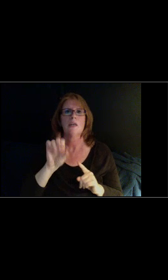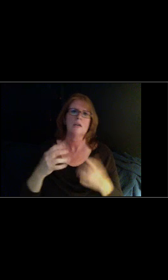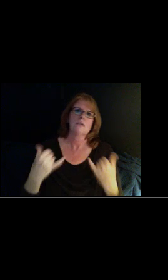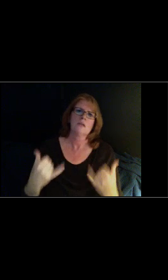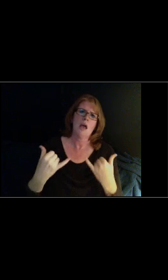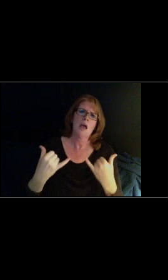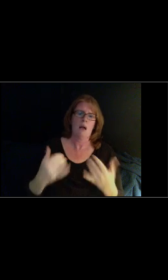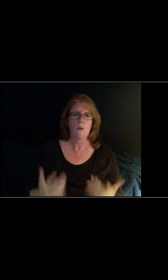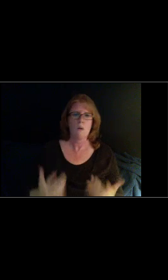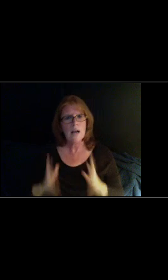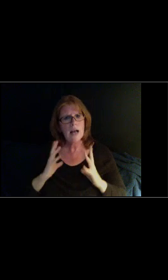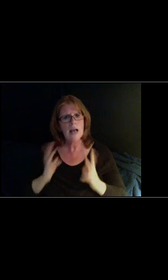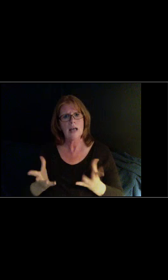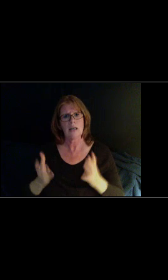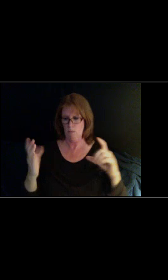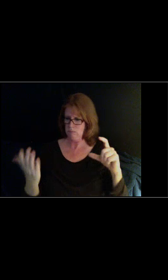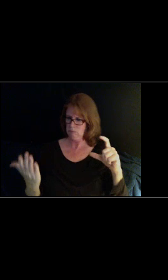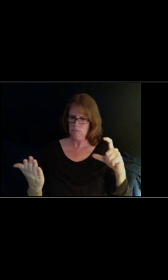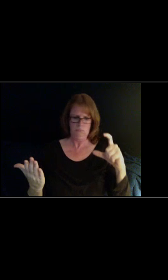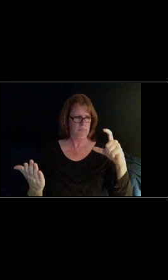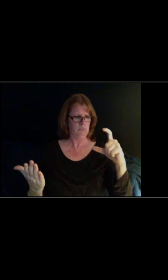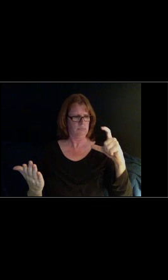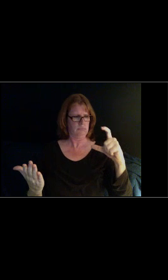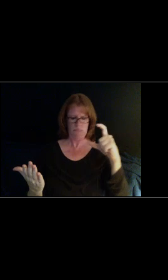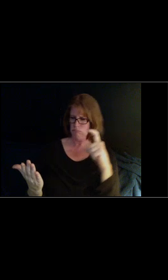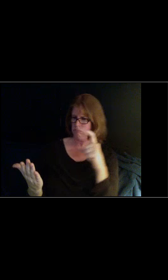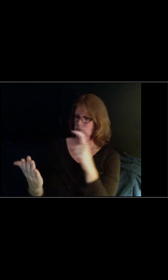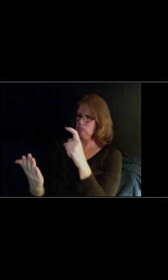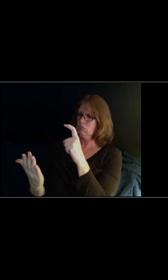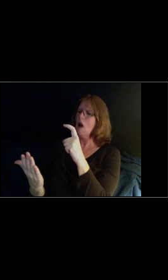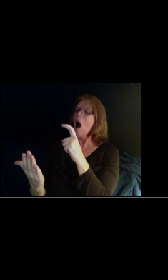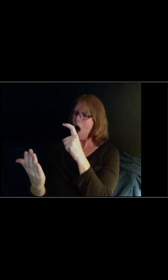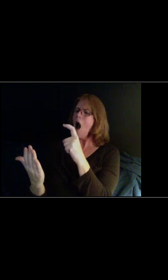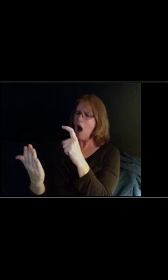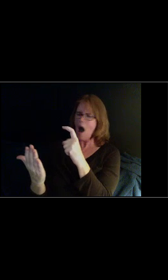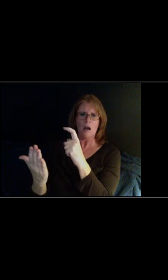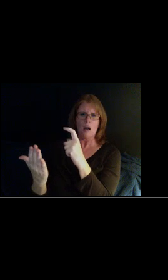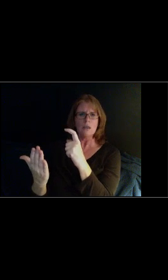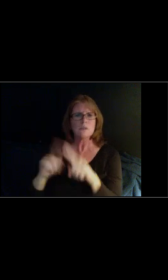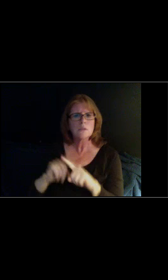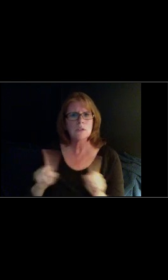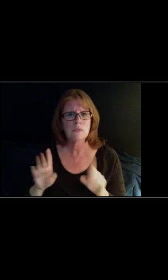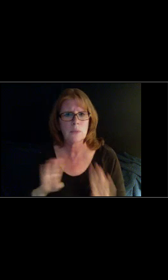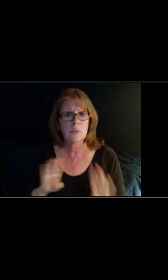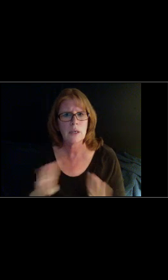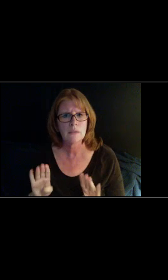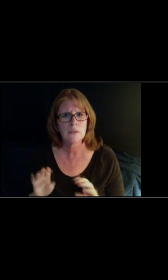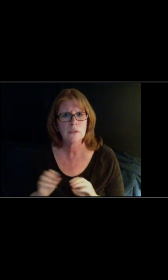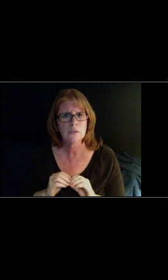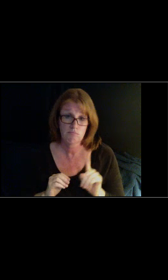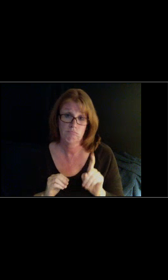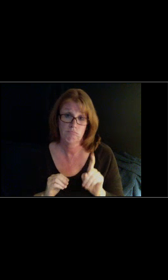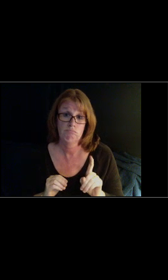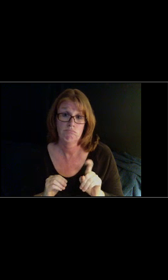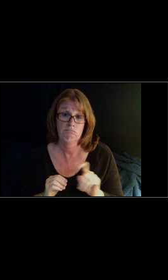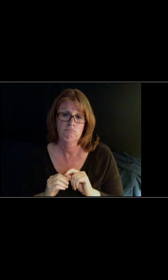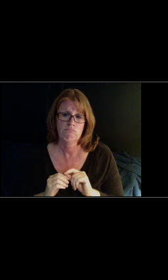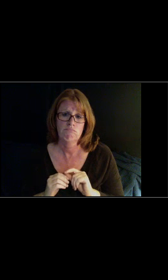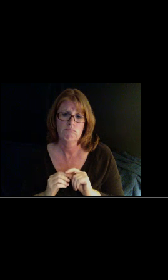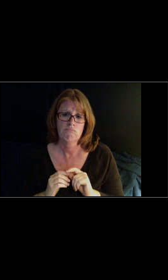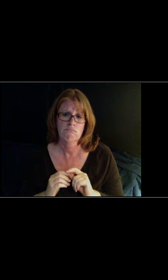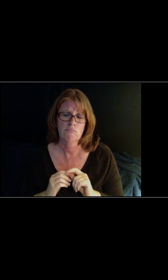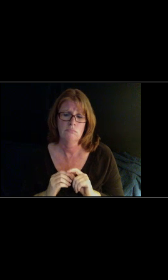behavior. Our lens changed. And so now the lens that we're looking through is the by mediator lens. And we